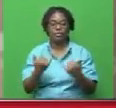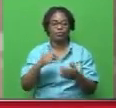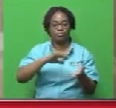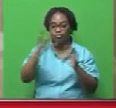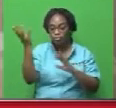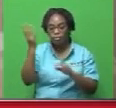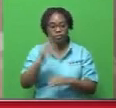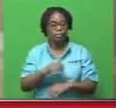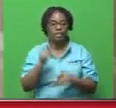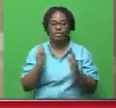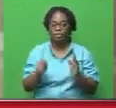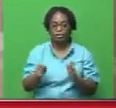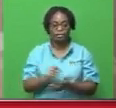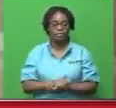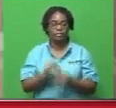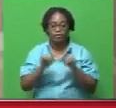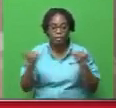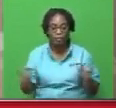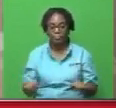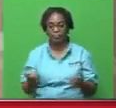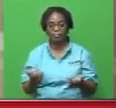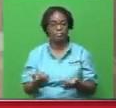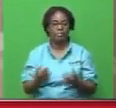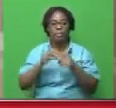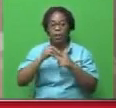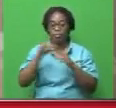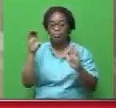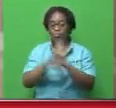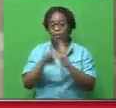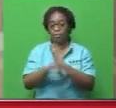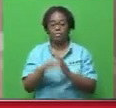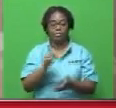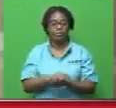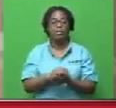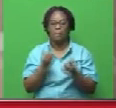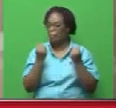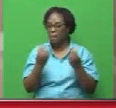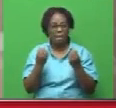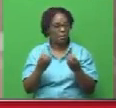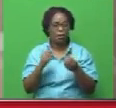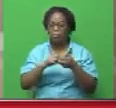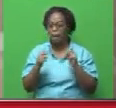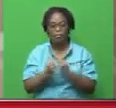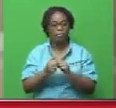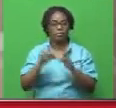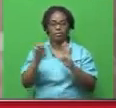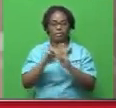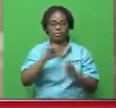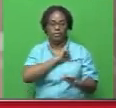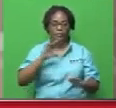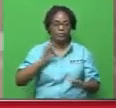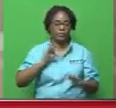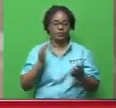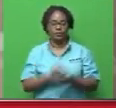system, particularly on the criminal side. Let me use the example of staffing. We have heard over and over